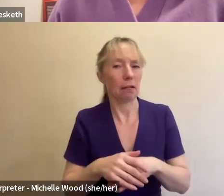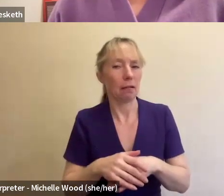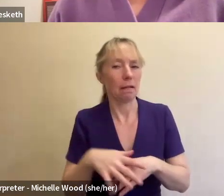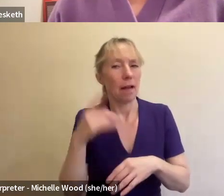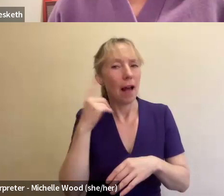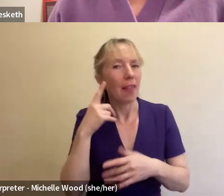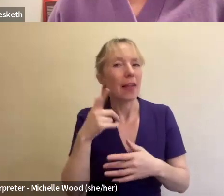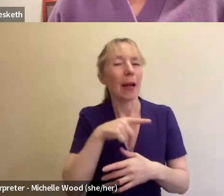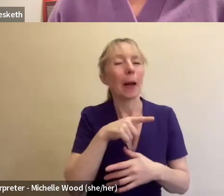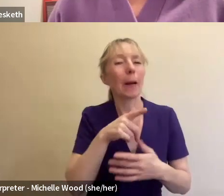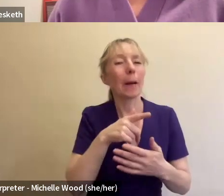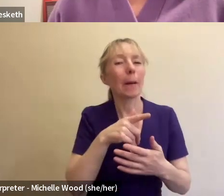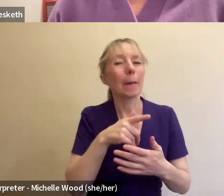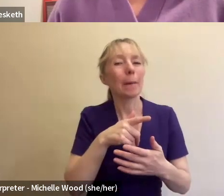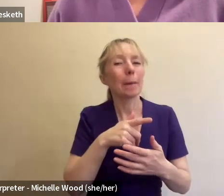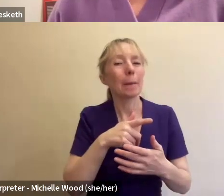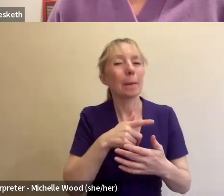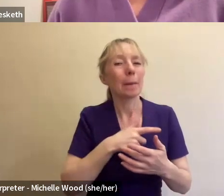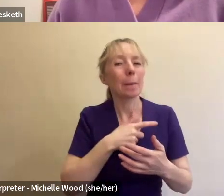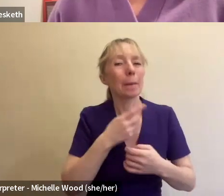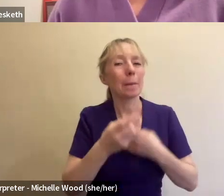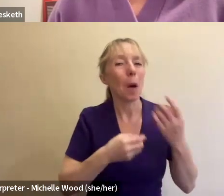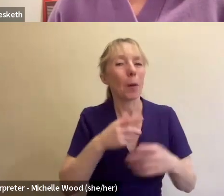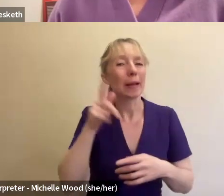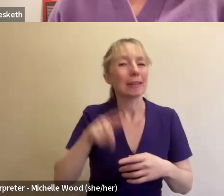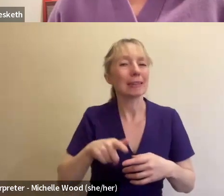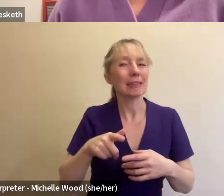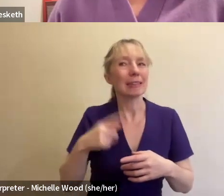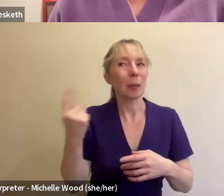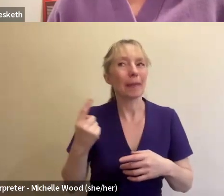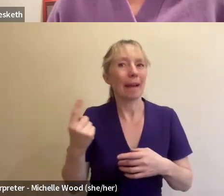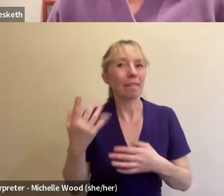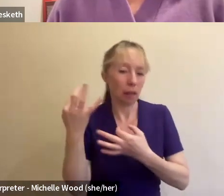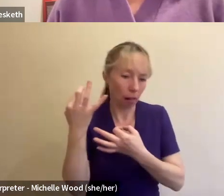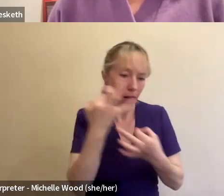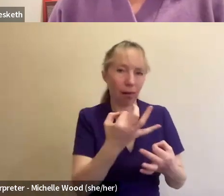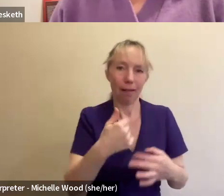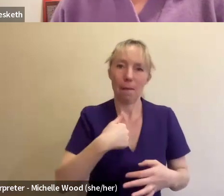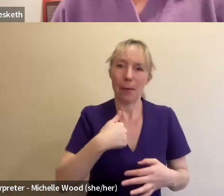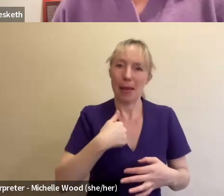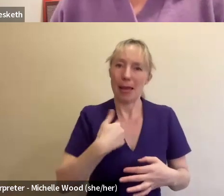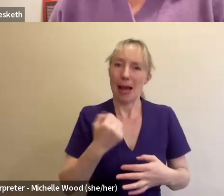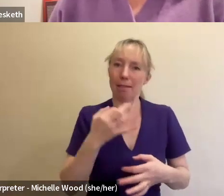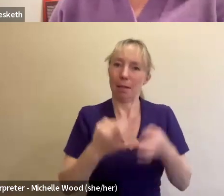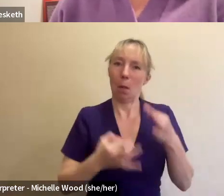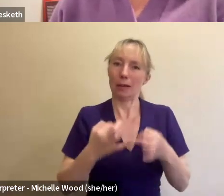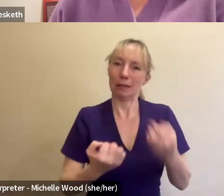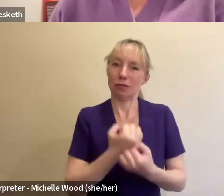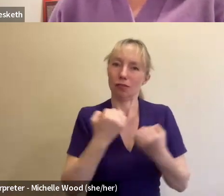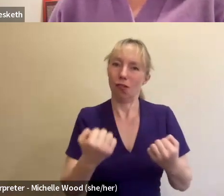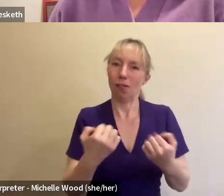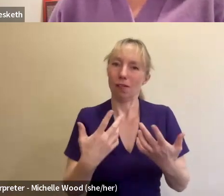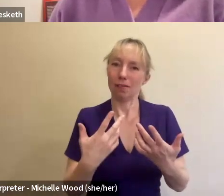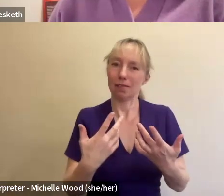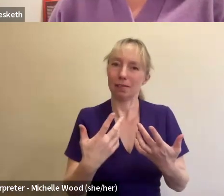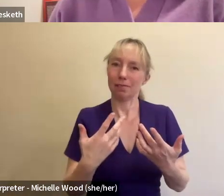poets who also have very clear political projects infused in their creative